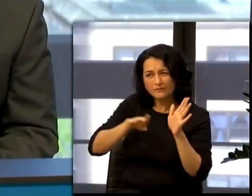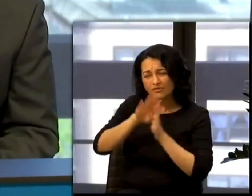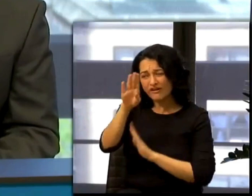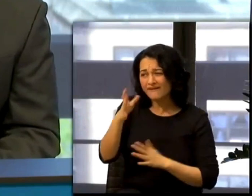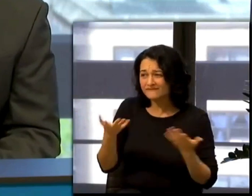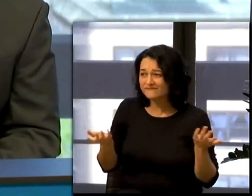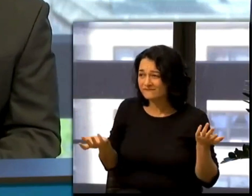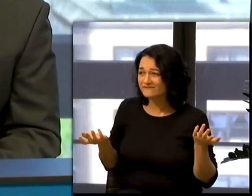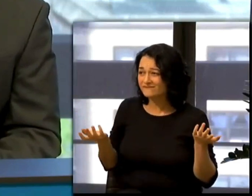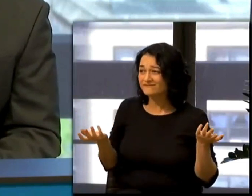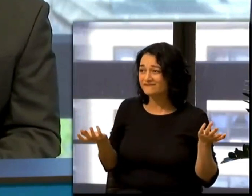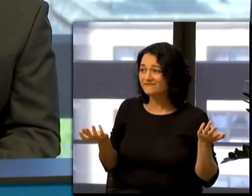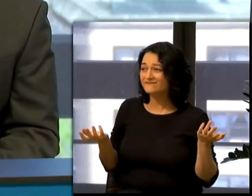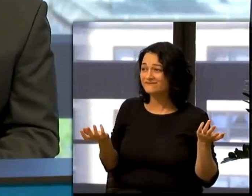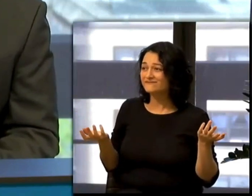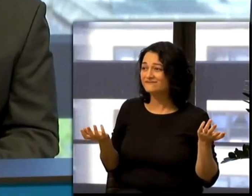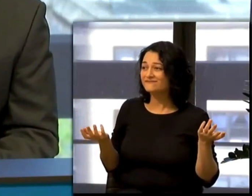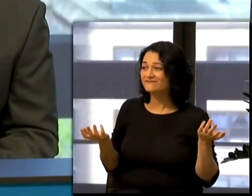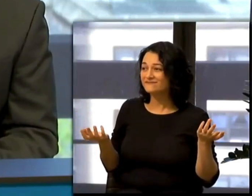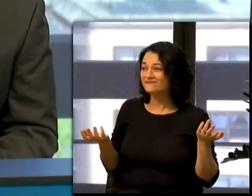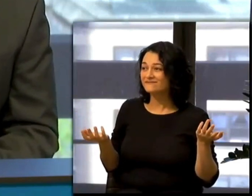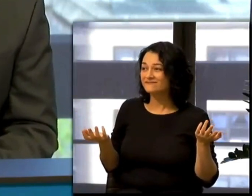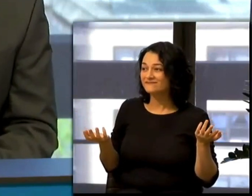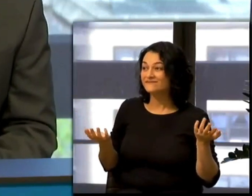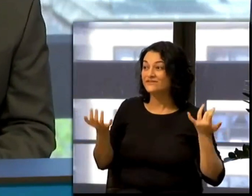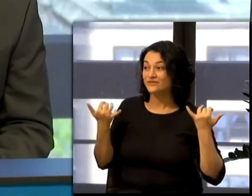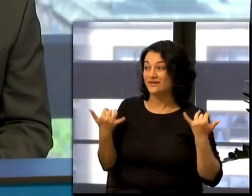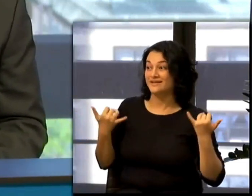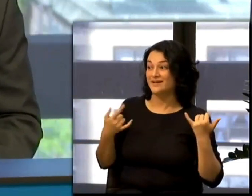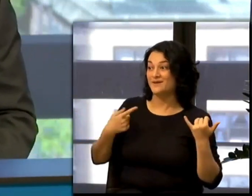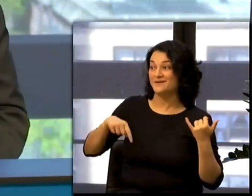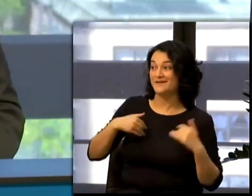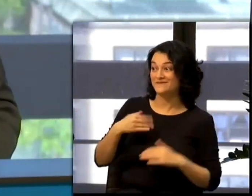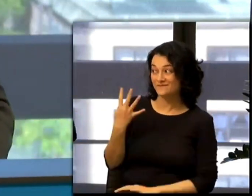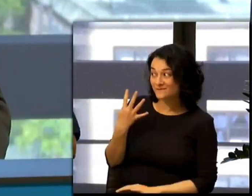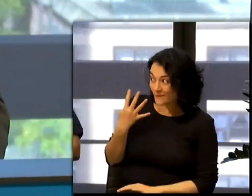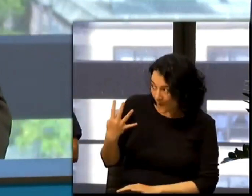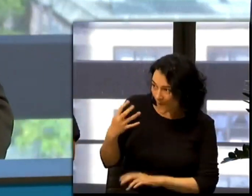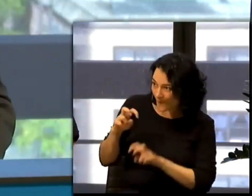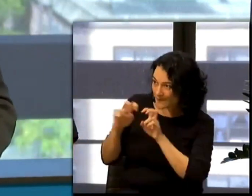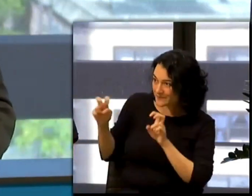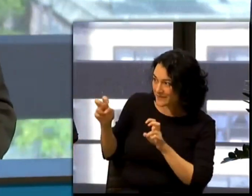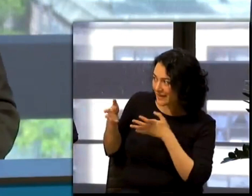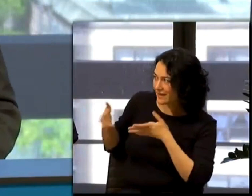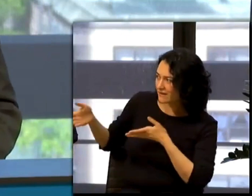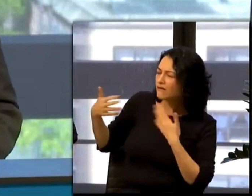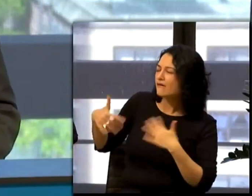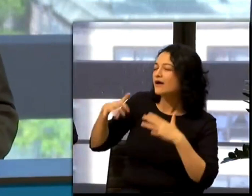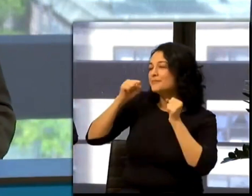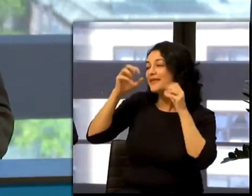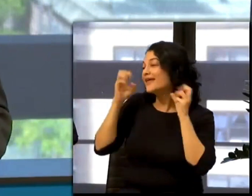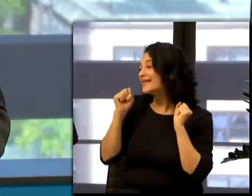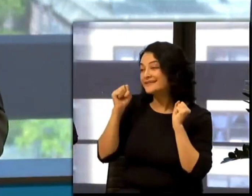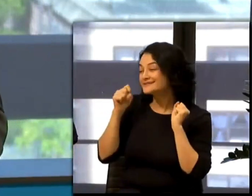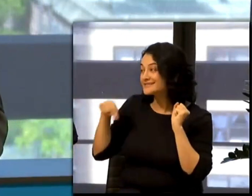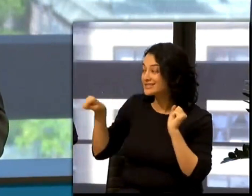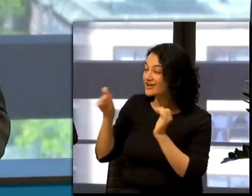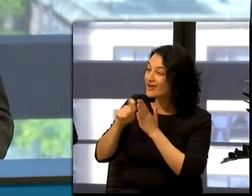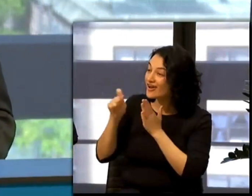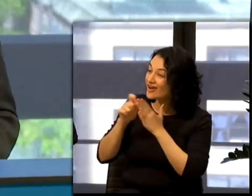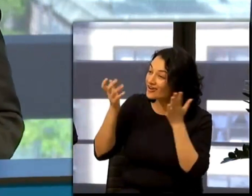here with us today 4 outstanding leaders and contributing authors to December's Generations